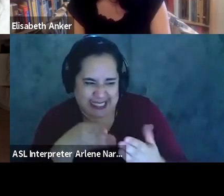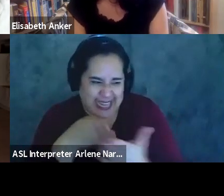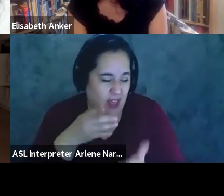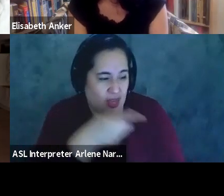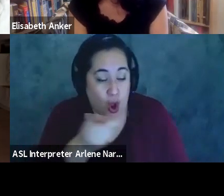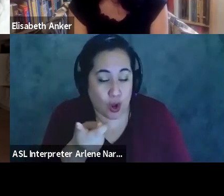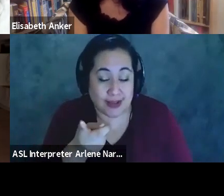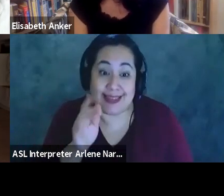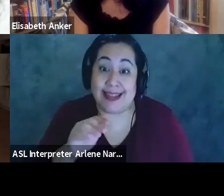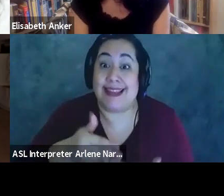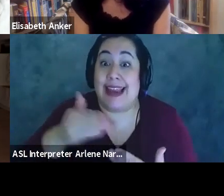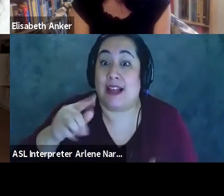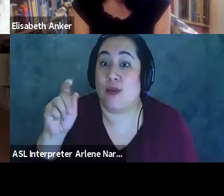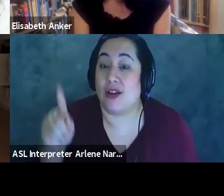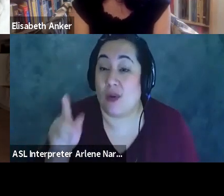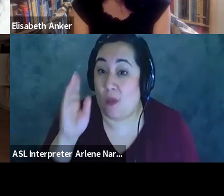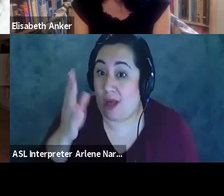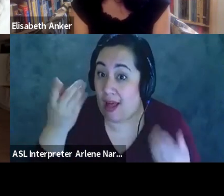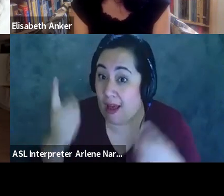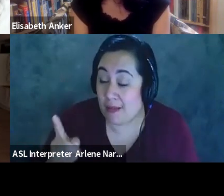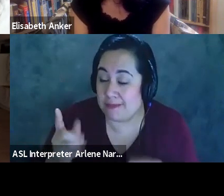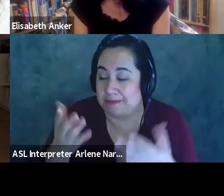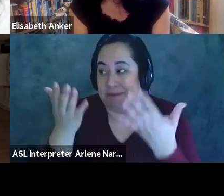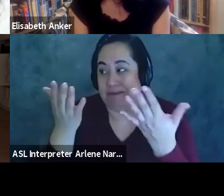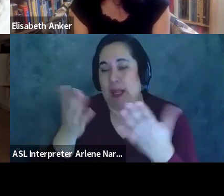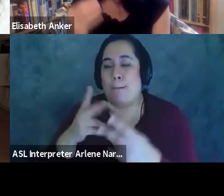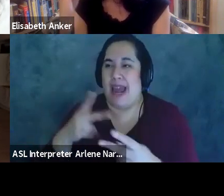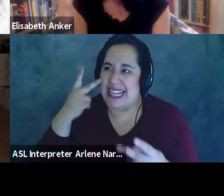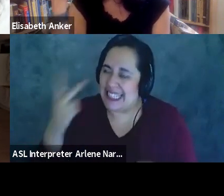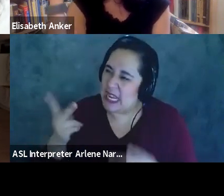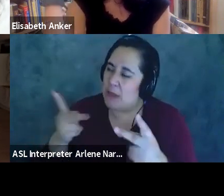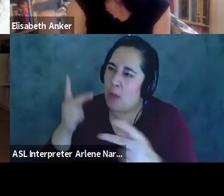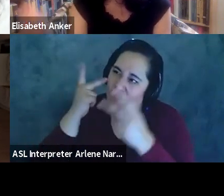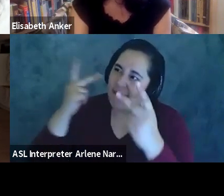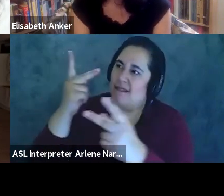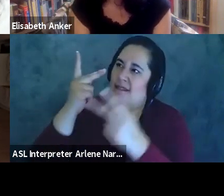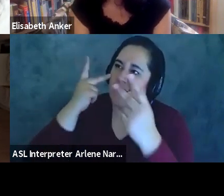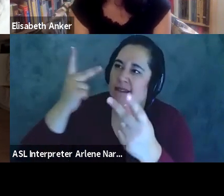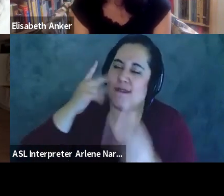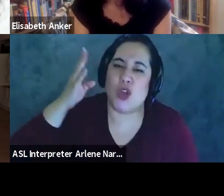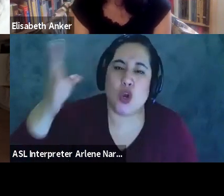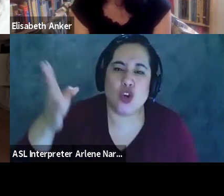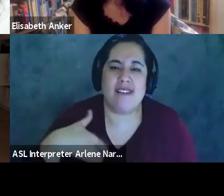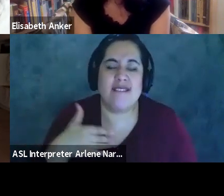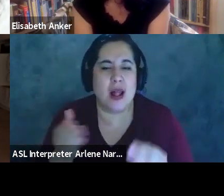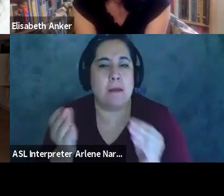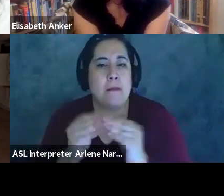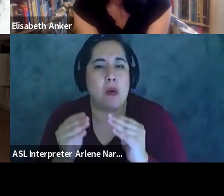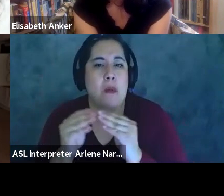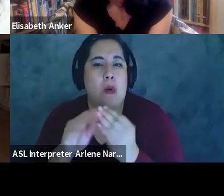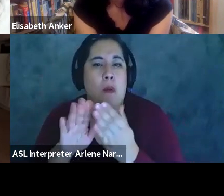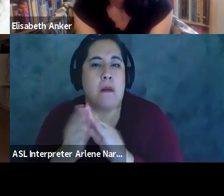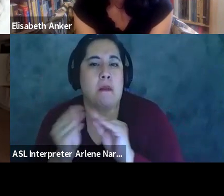is another question. But I'm seeing visions of a future that is kind of on the cusp of being limned more clearly.